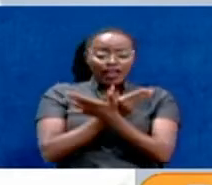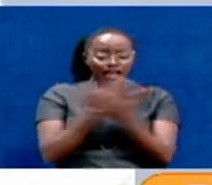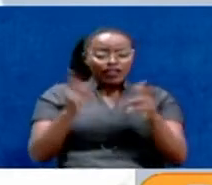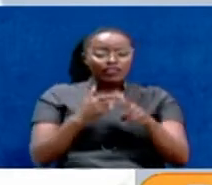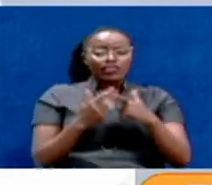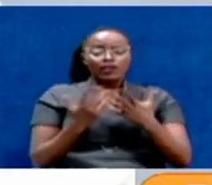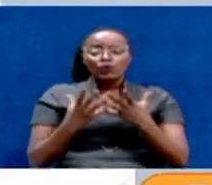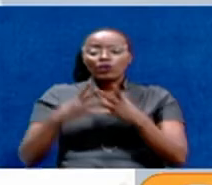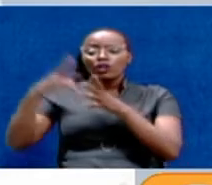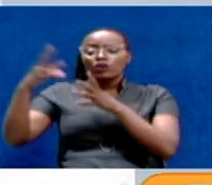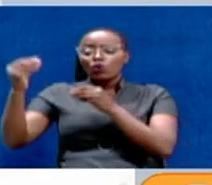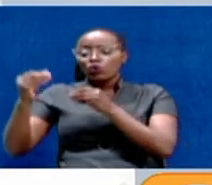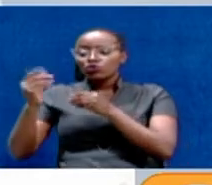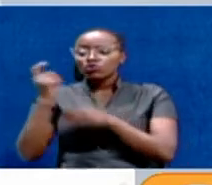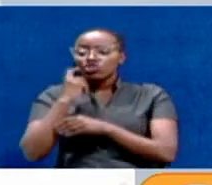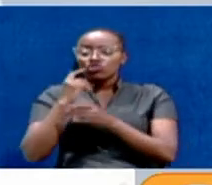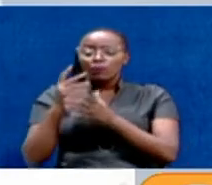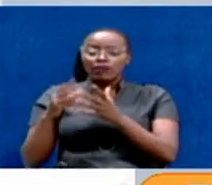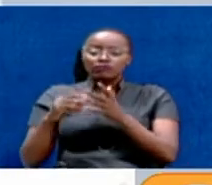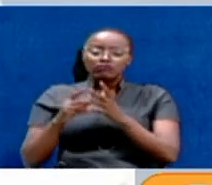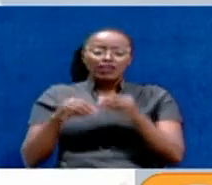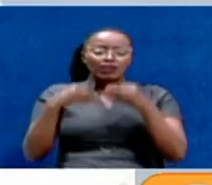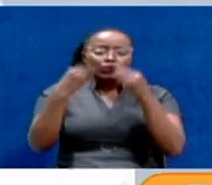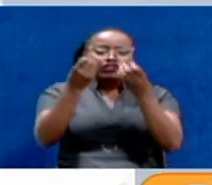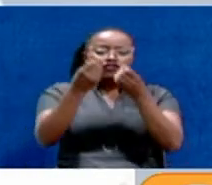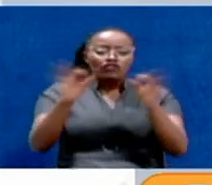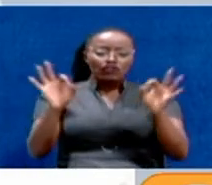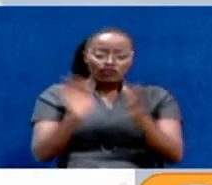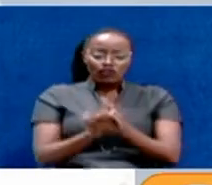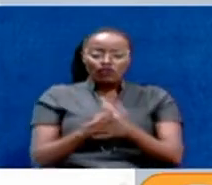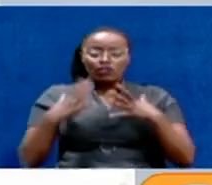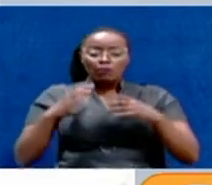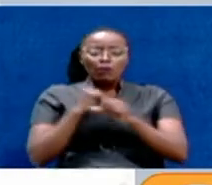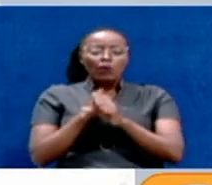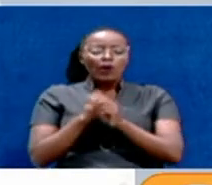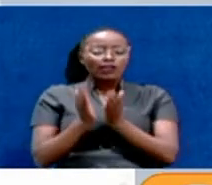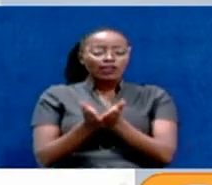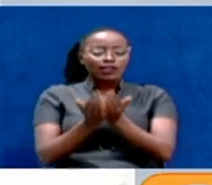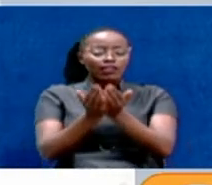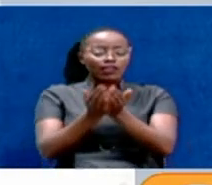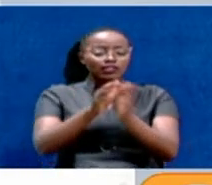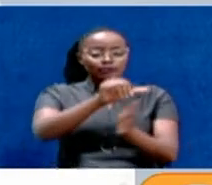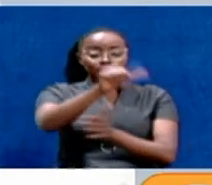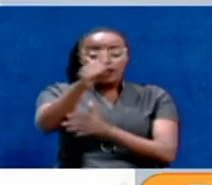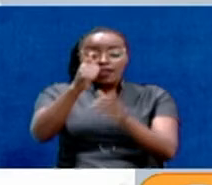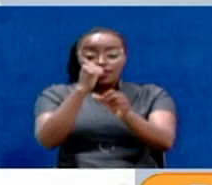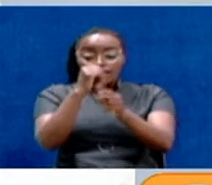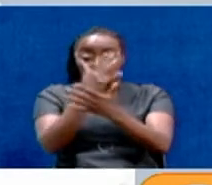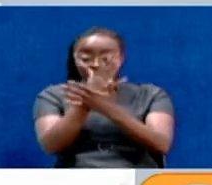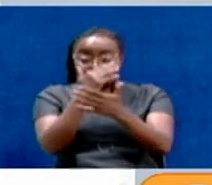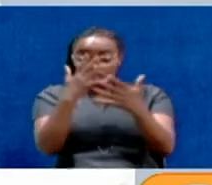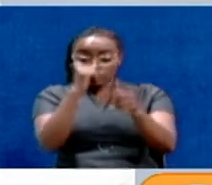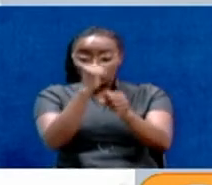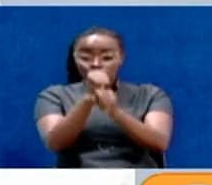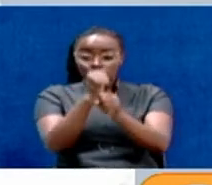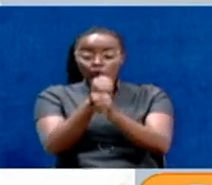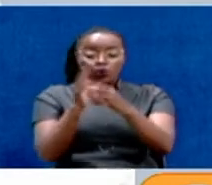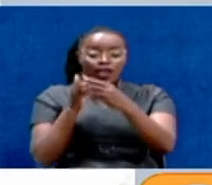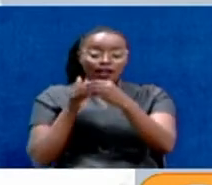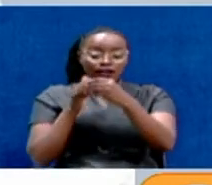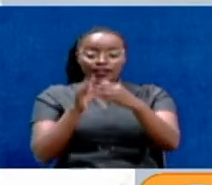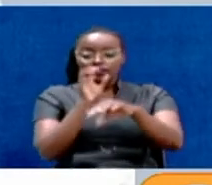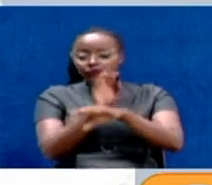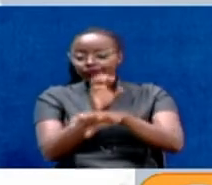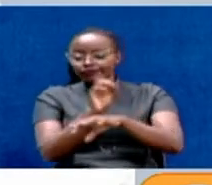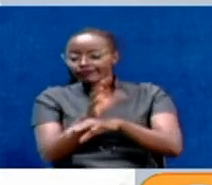we go out in the shops and buy them and deliver them for free for seafarers. Then the other thing that we're also doing is guidance.